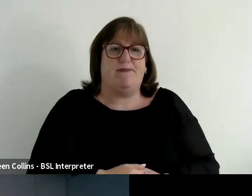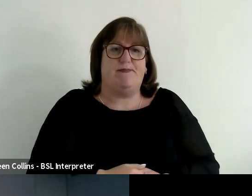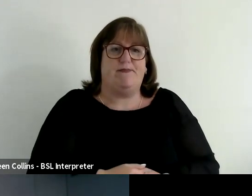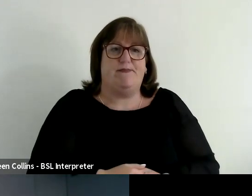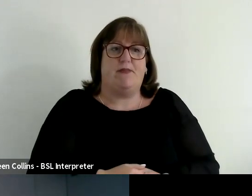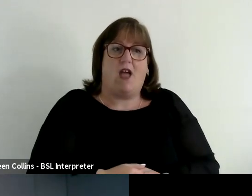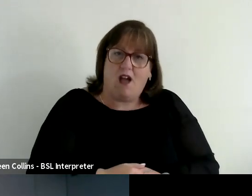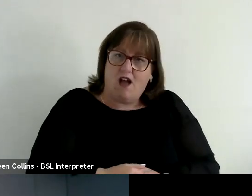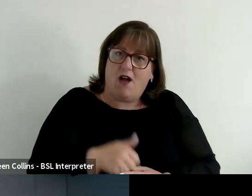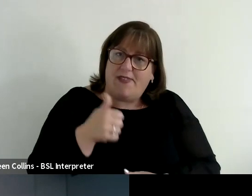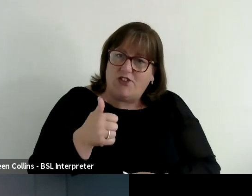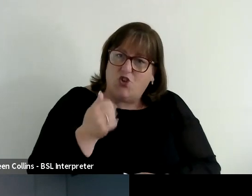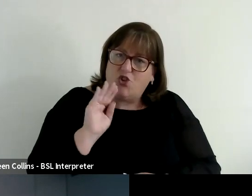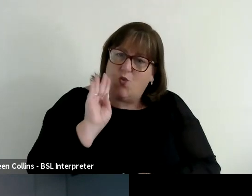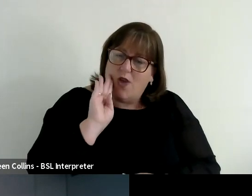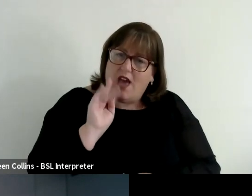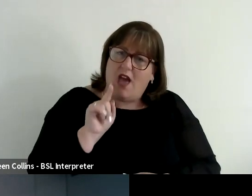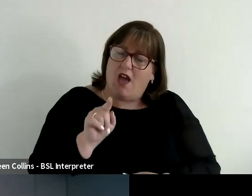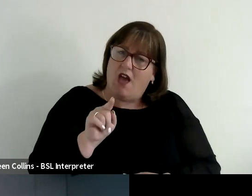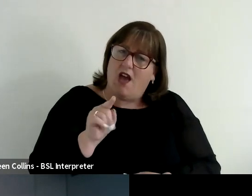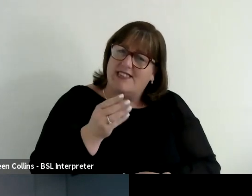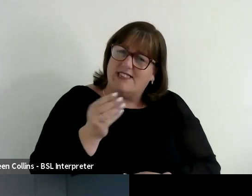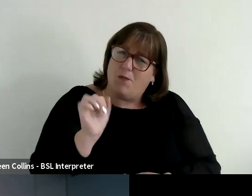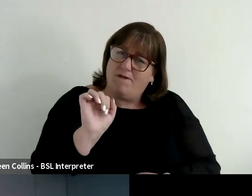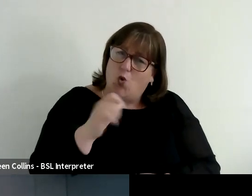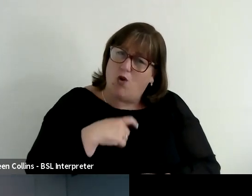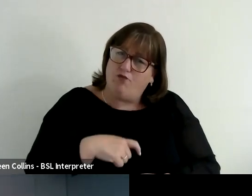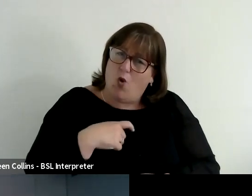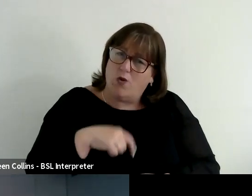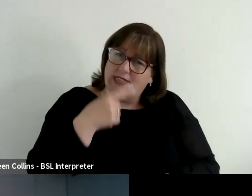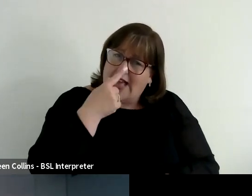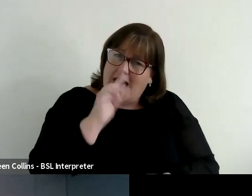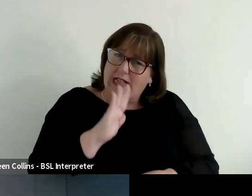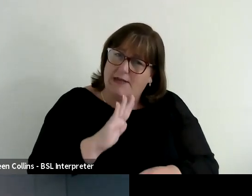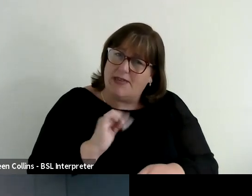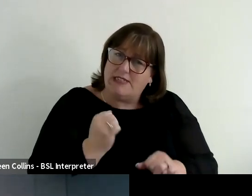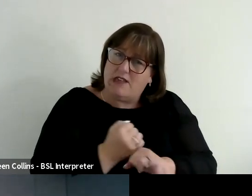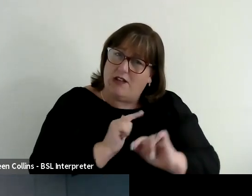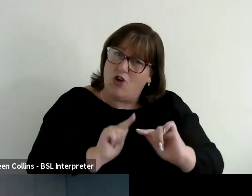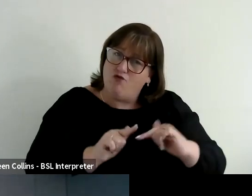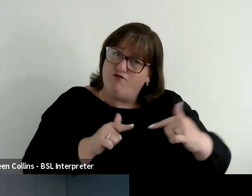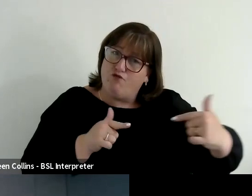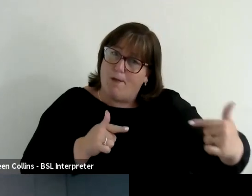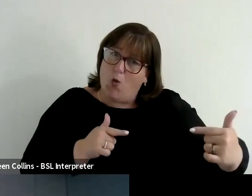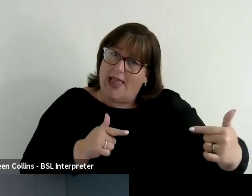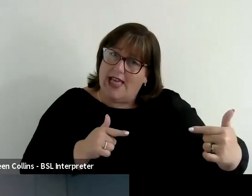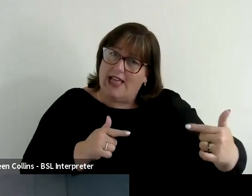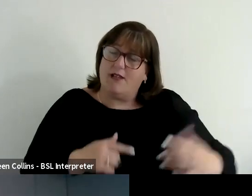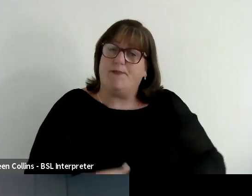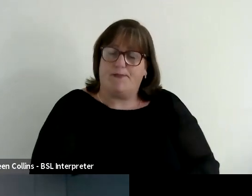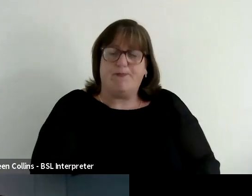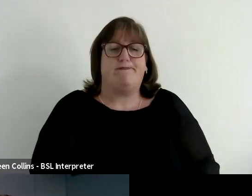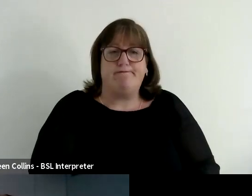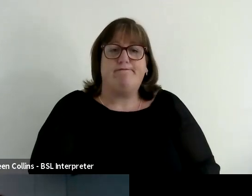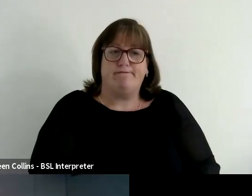roles are being done or can be done remotely, and will they continue to be done remotely? So everybody has worked